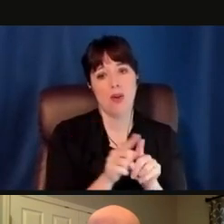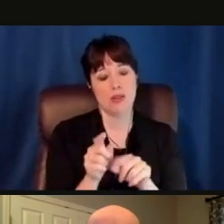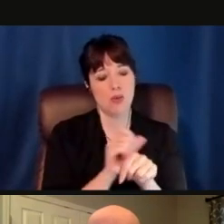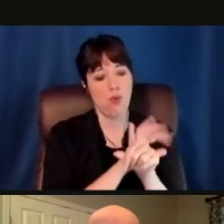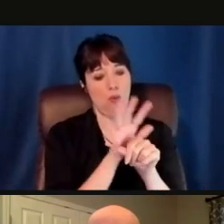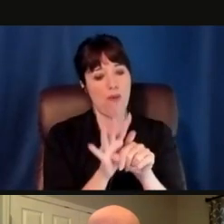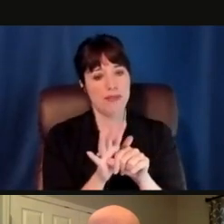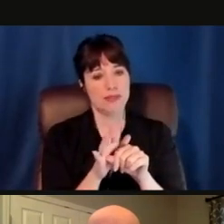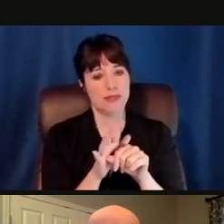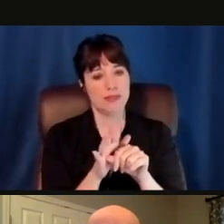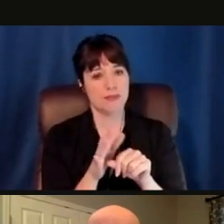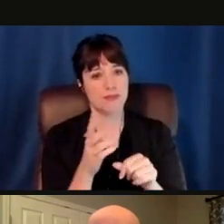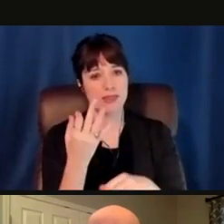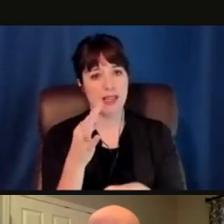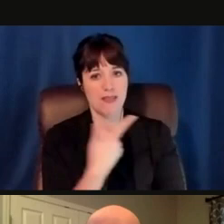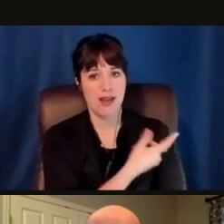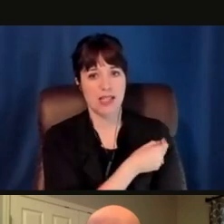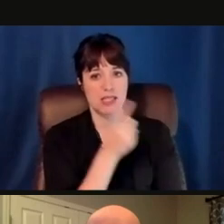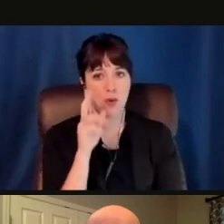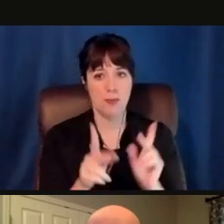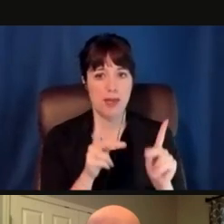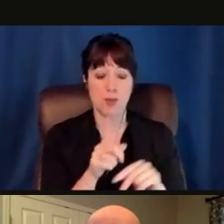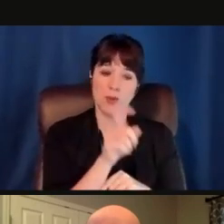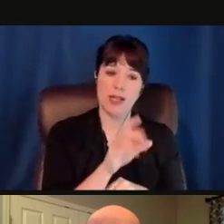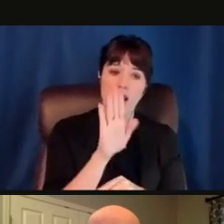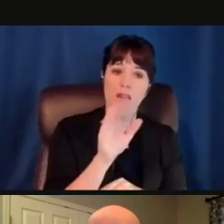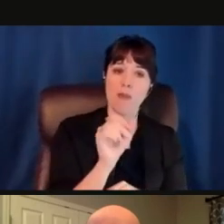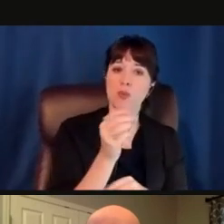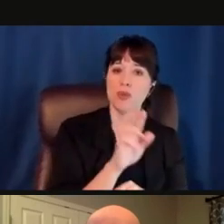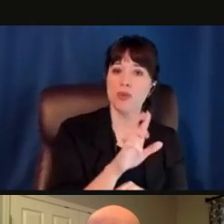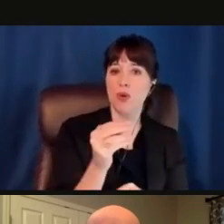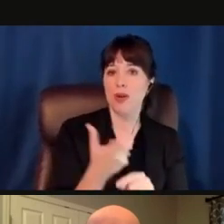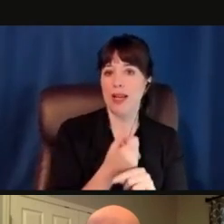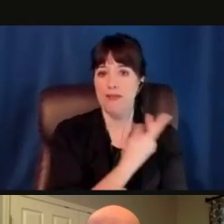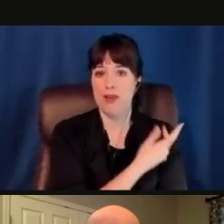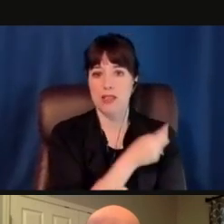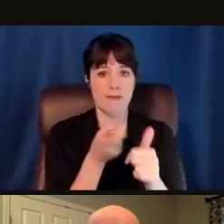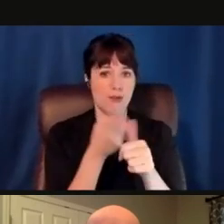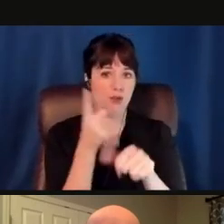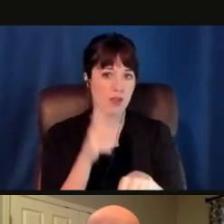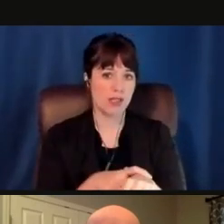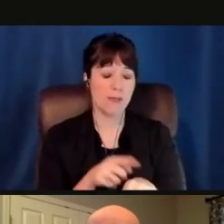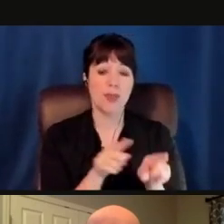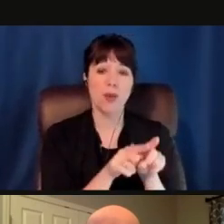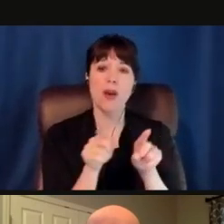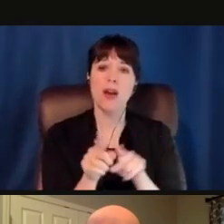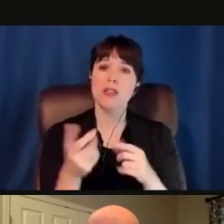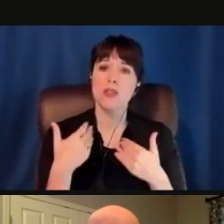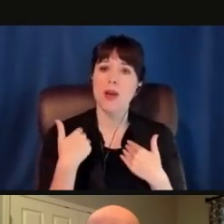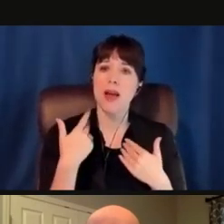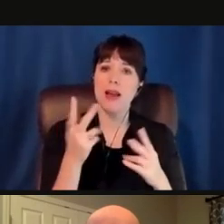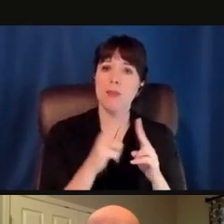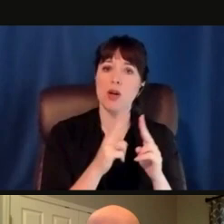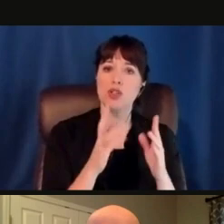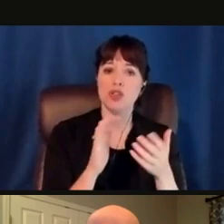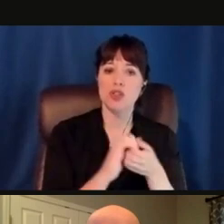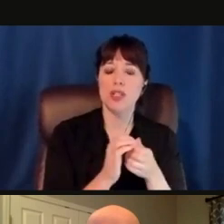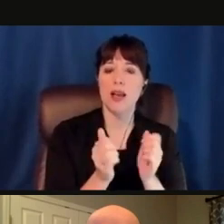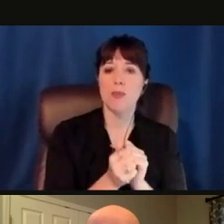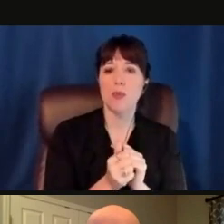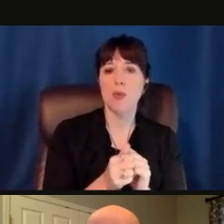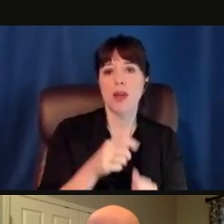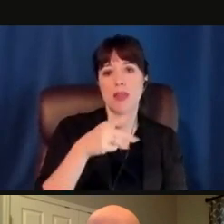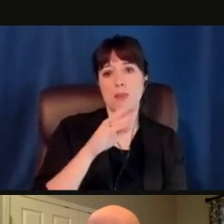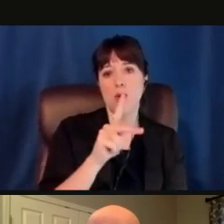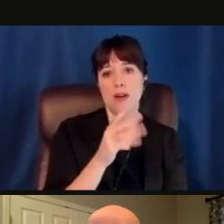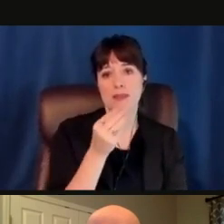vaccines for people who were either needing the booster or getting their vaccine for the first time. We also had a partnership with Marion Polk Food Share,